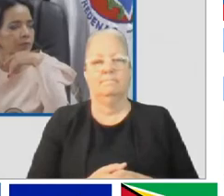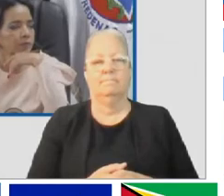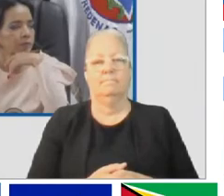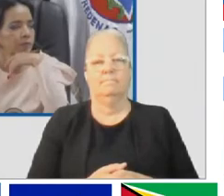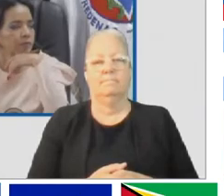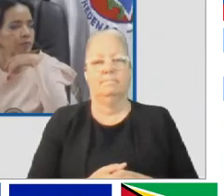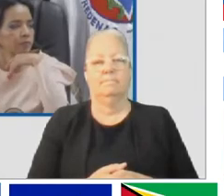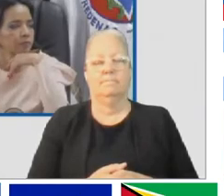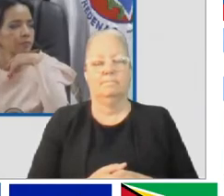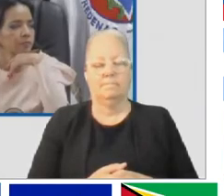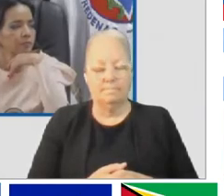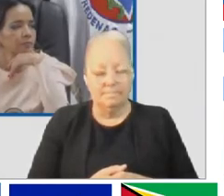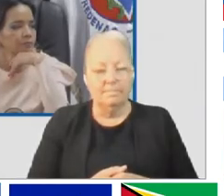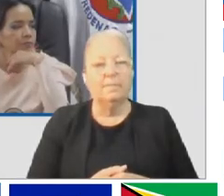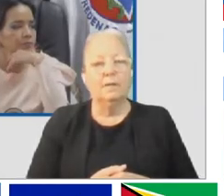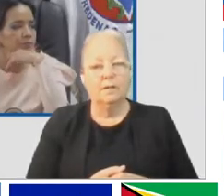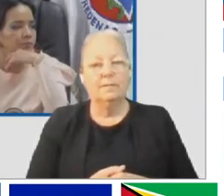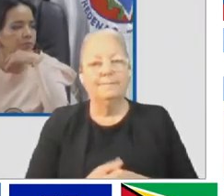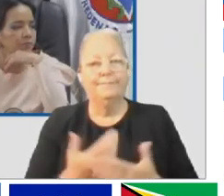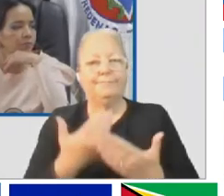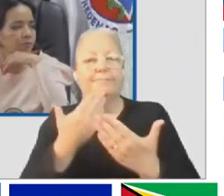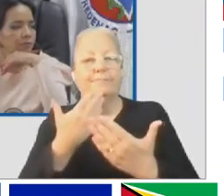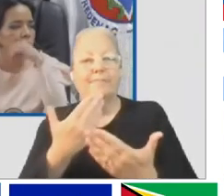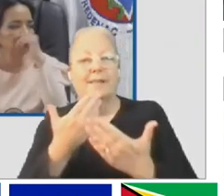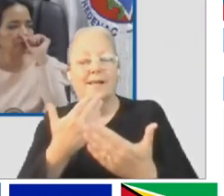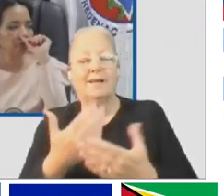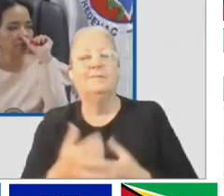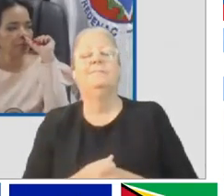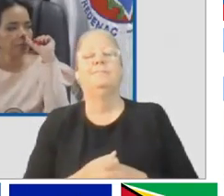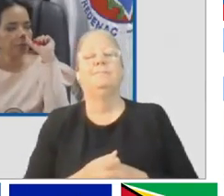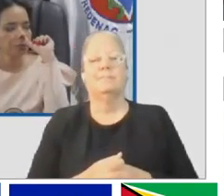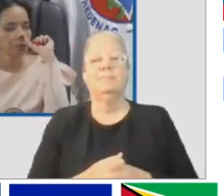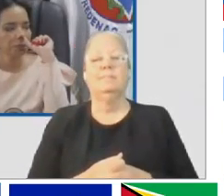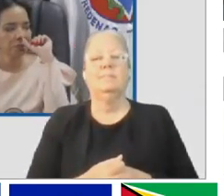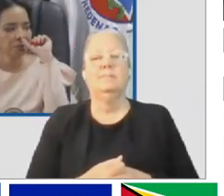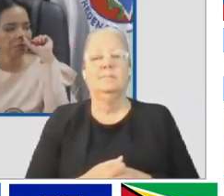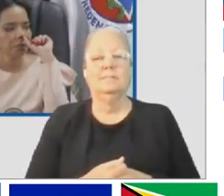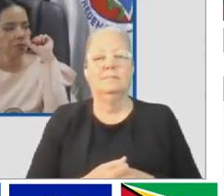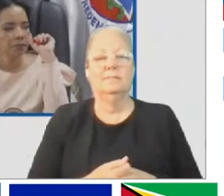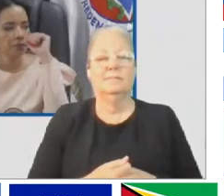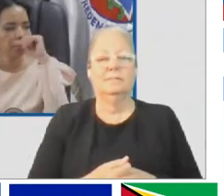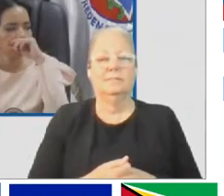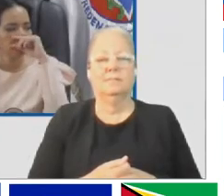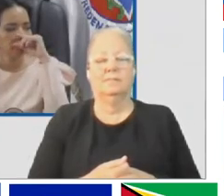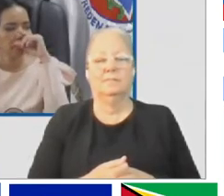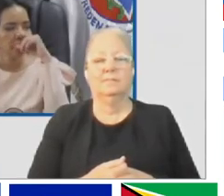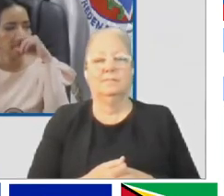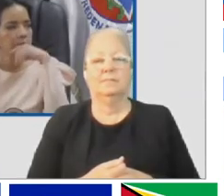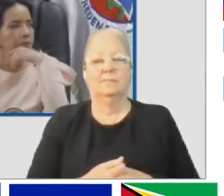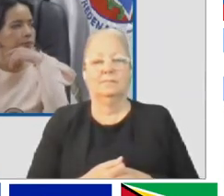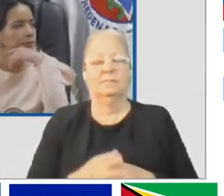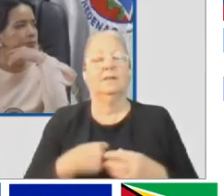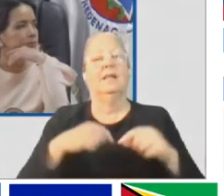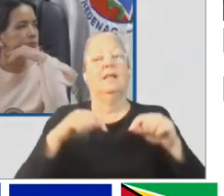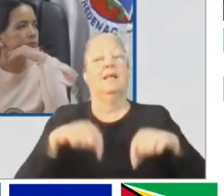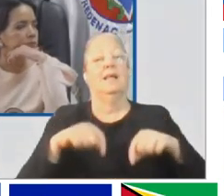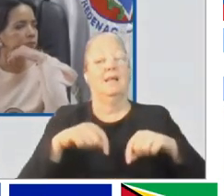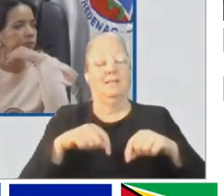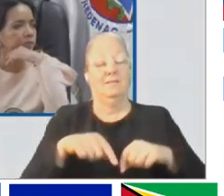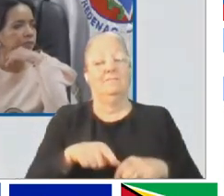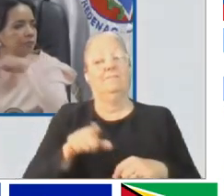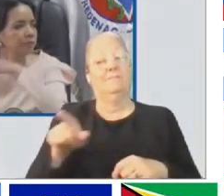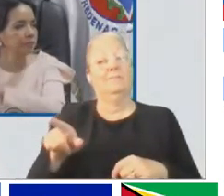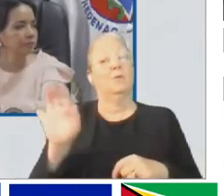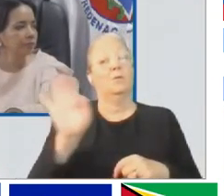Thank you very much, Ms. Beer. I will pull these questions to two of